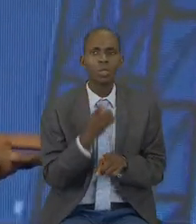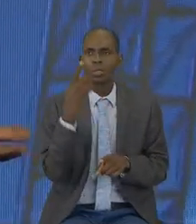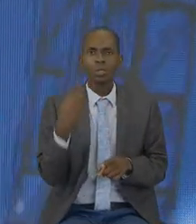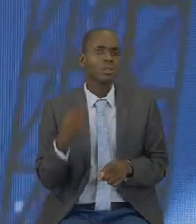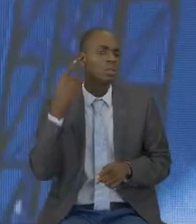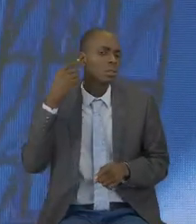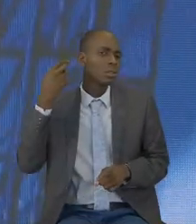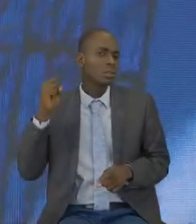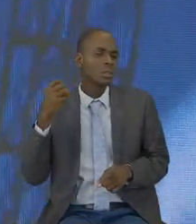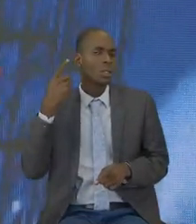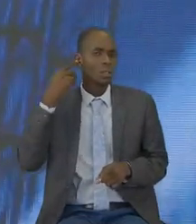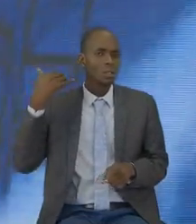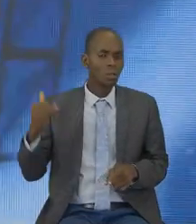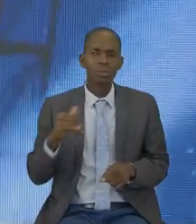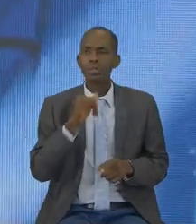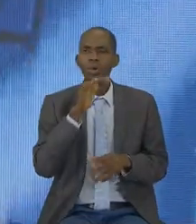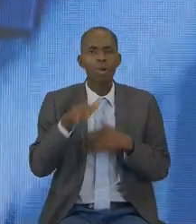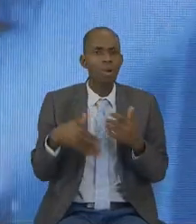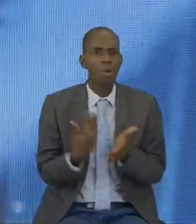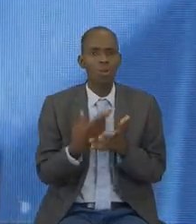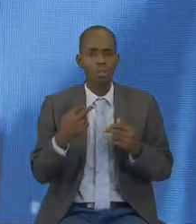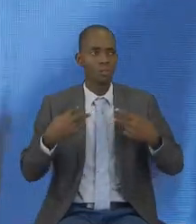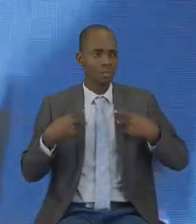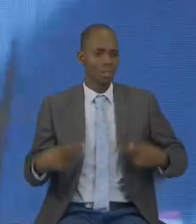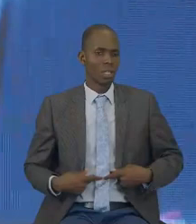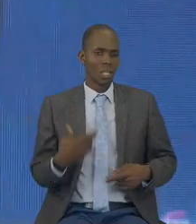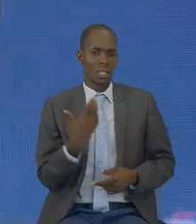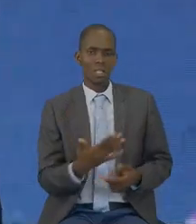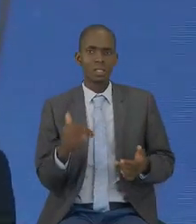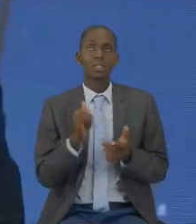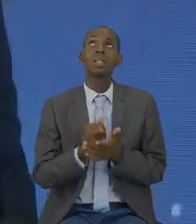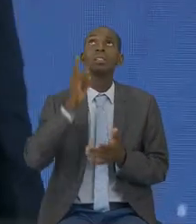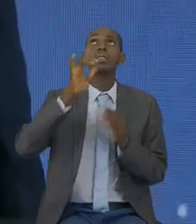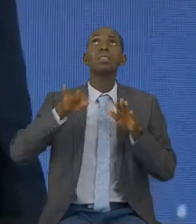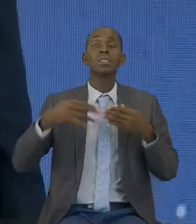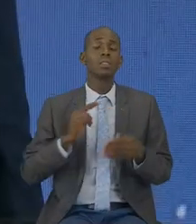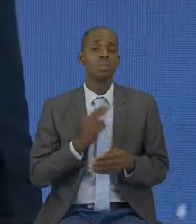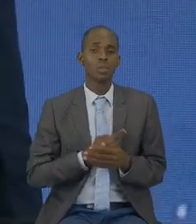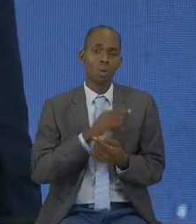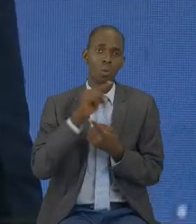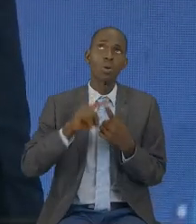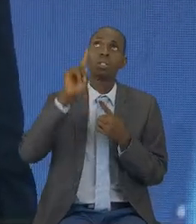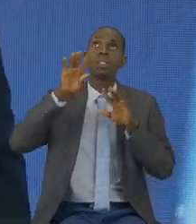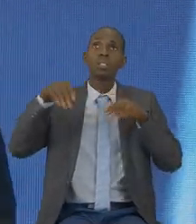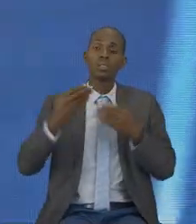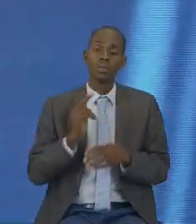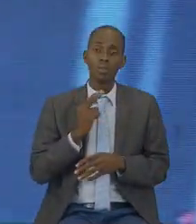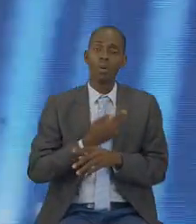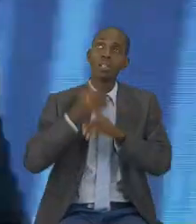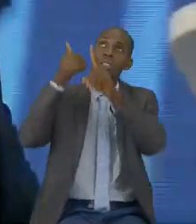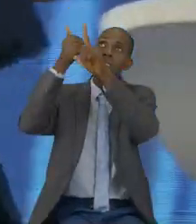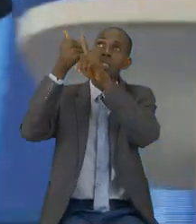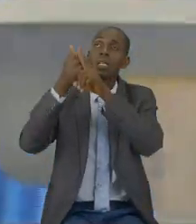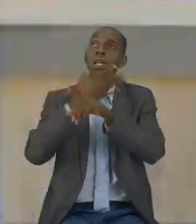and the silver. It's not all the physical things that he gives us. When he gives us himself and he